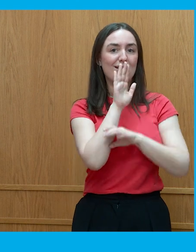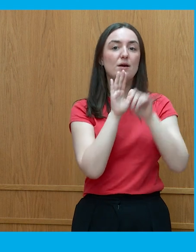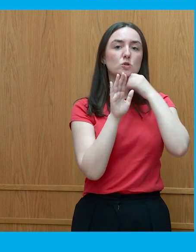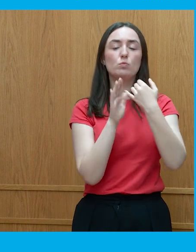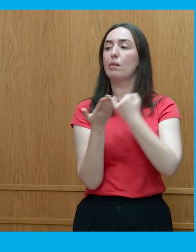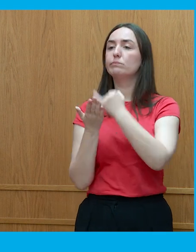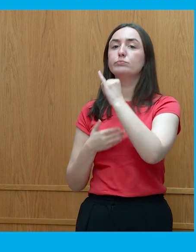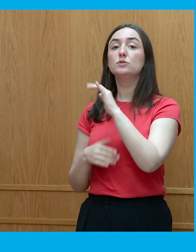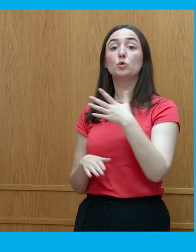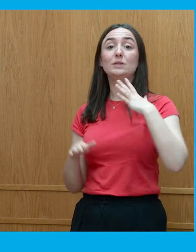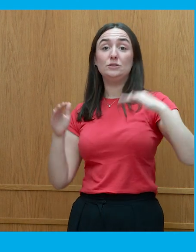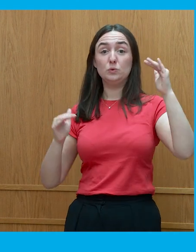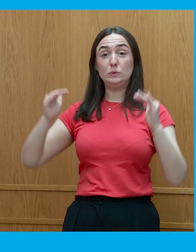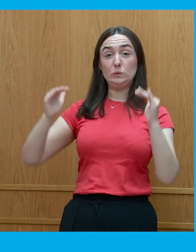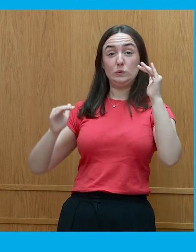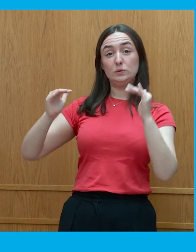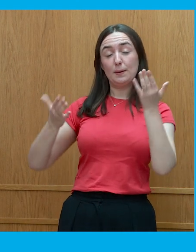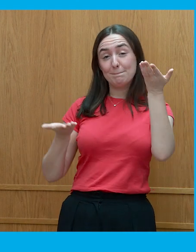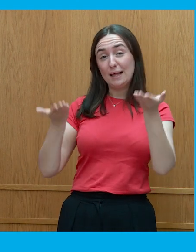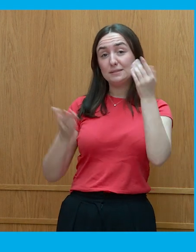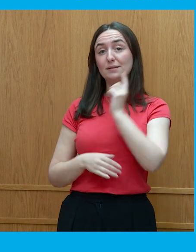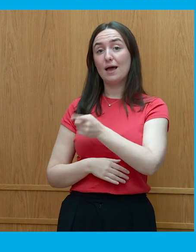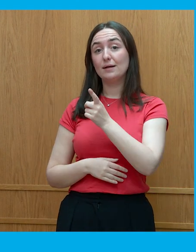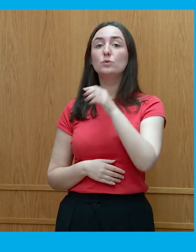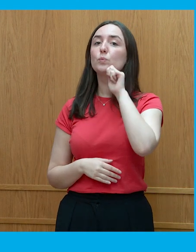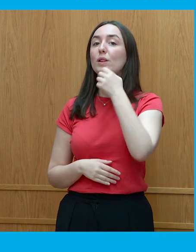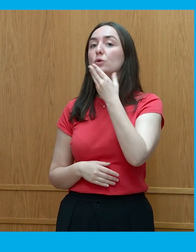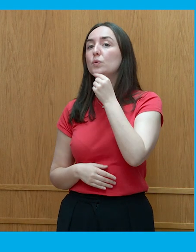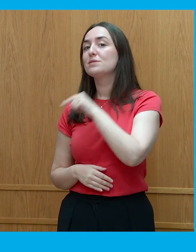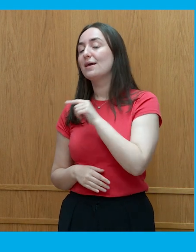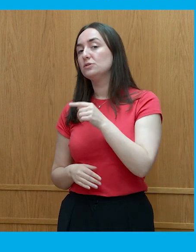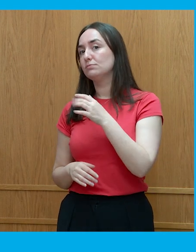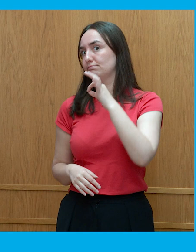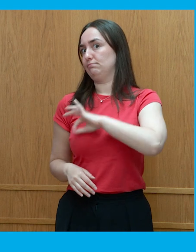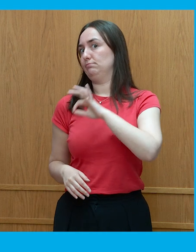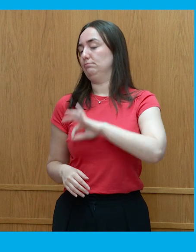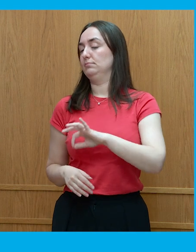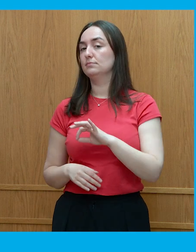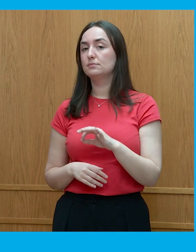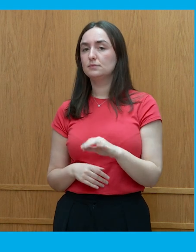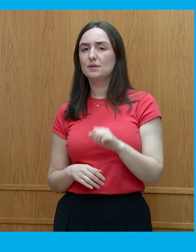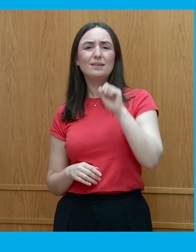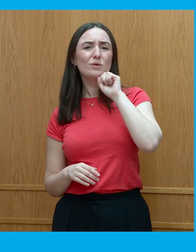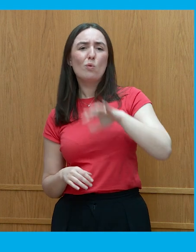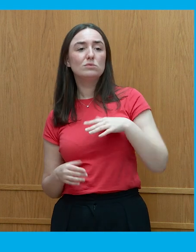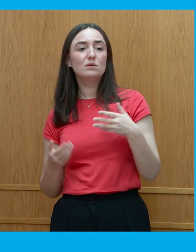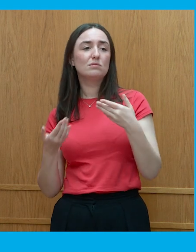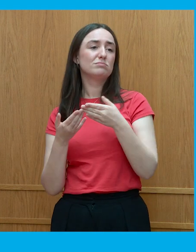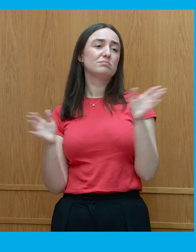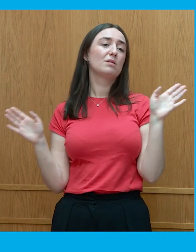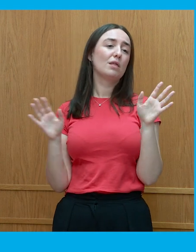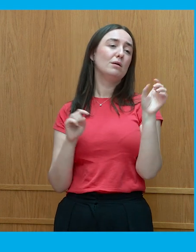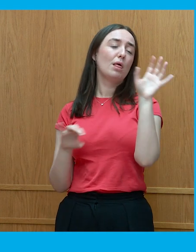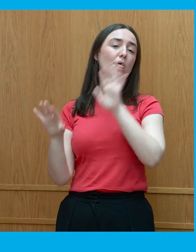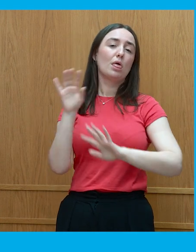abortion issue to their advantage. They won't talk about it in broad you know, like large language, I